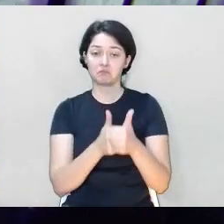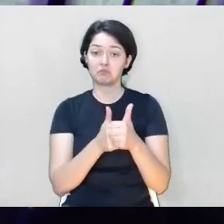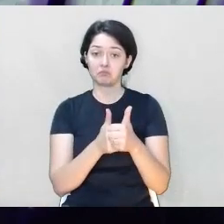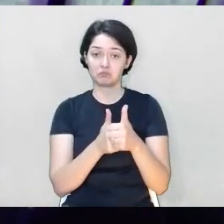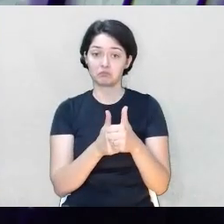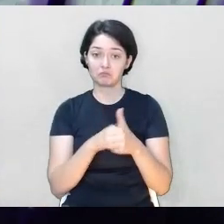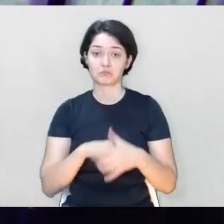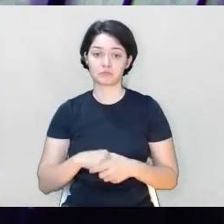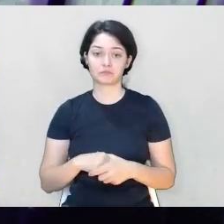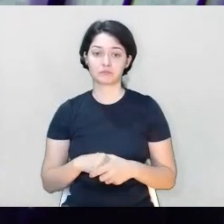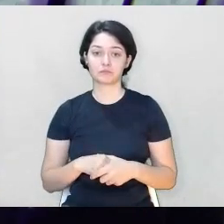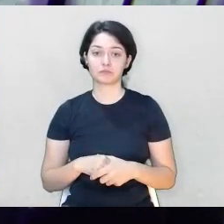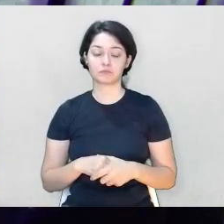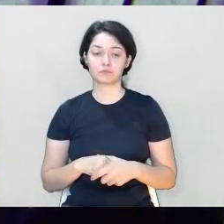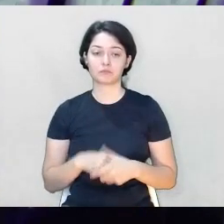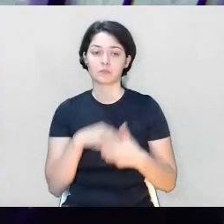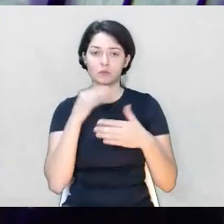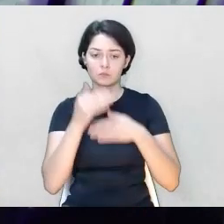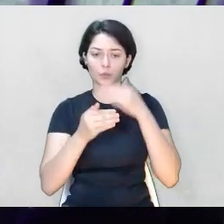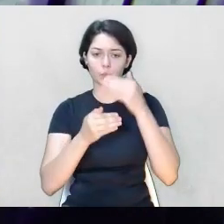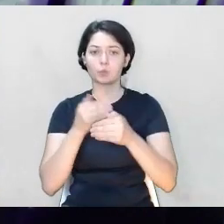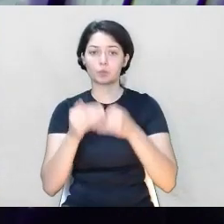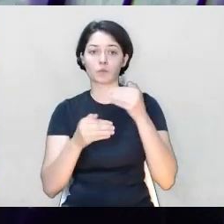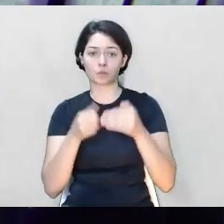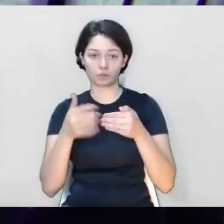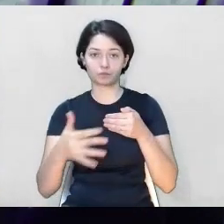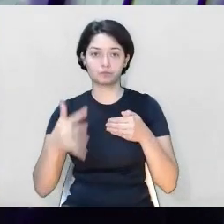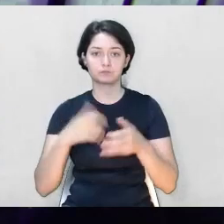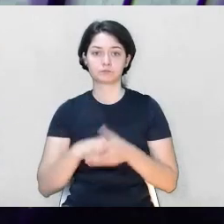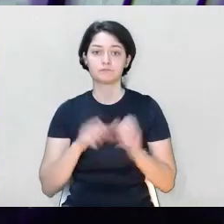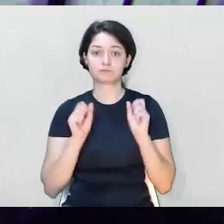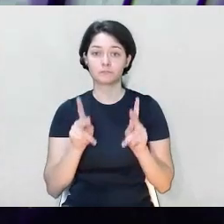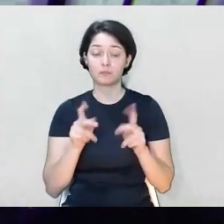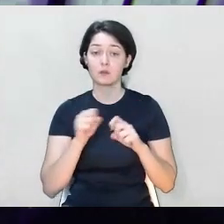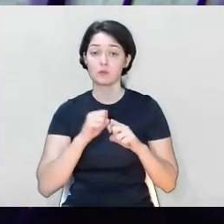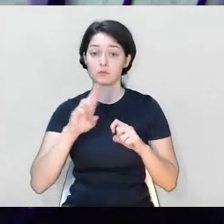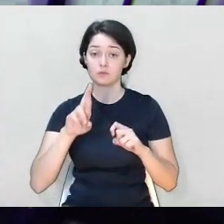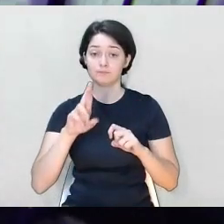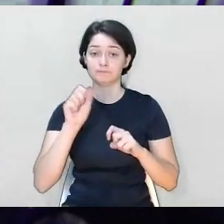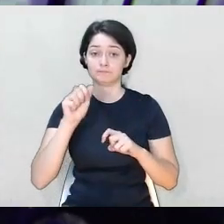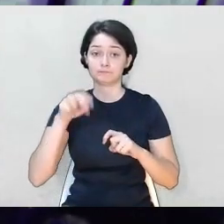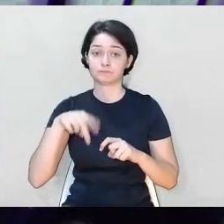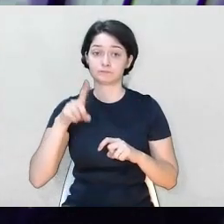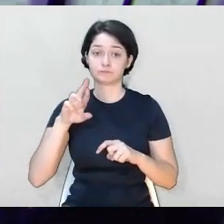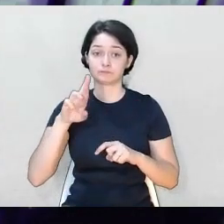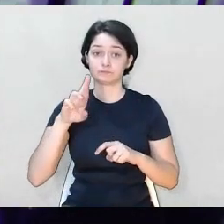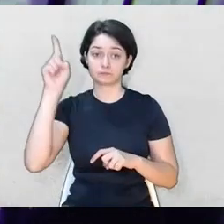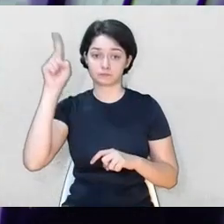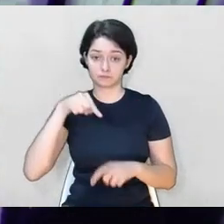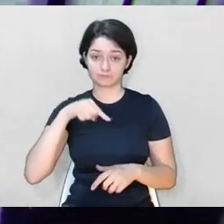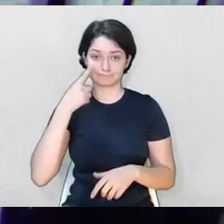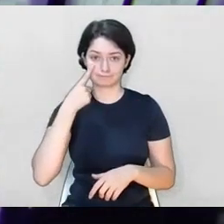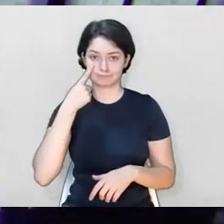to be our guest here, or who's going to come along with us. This is someone called André Silva, who you can